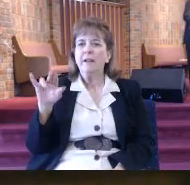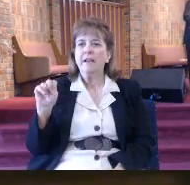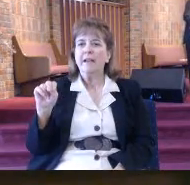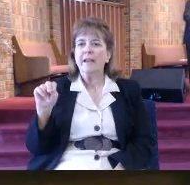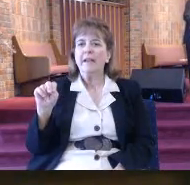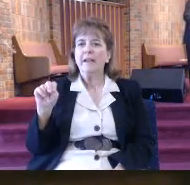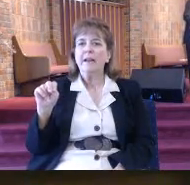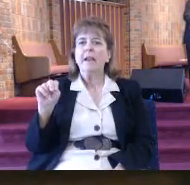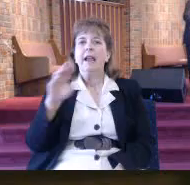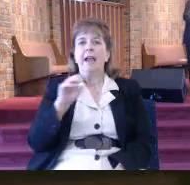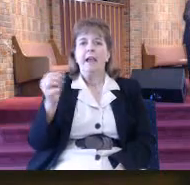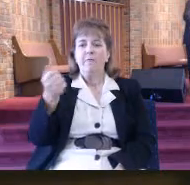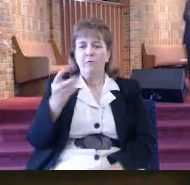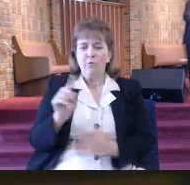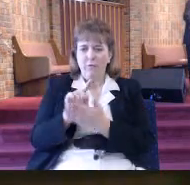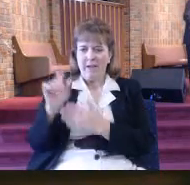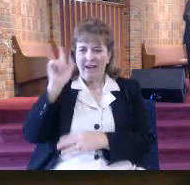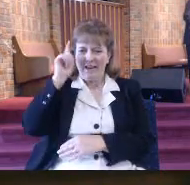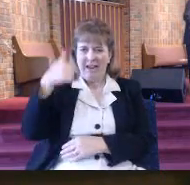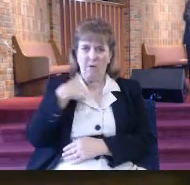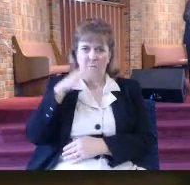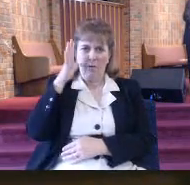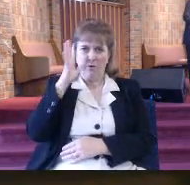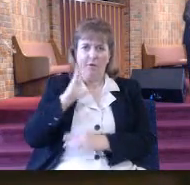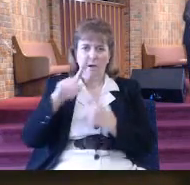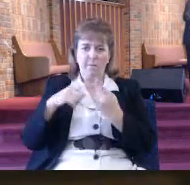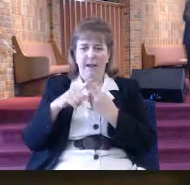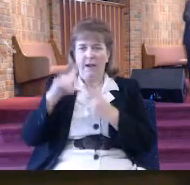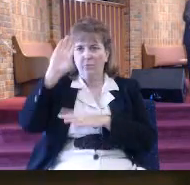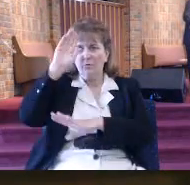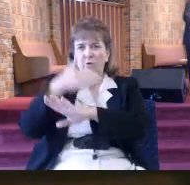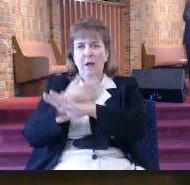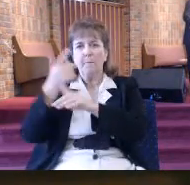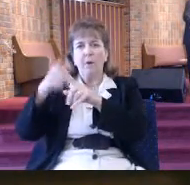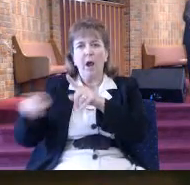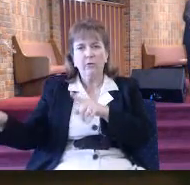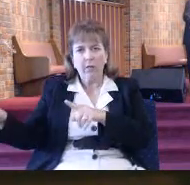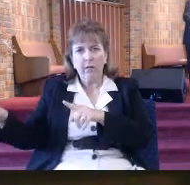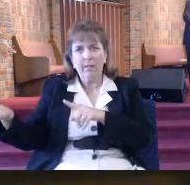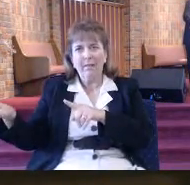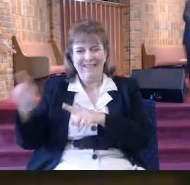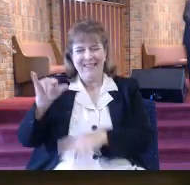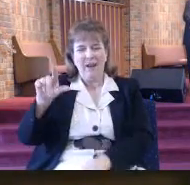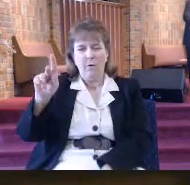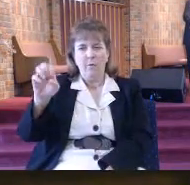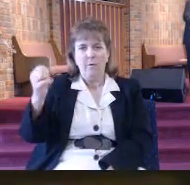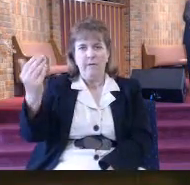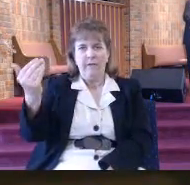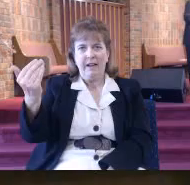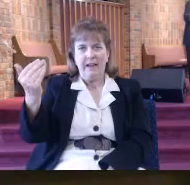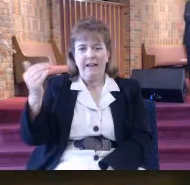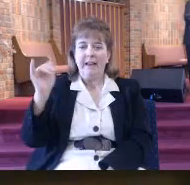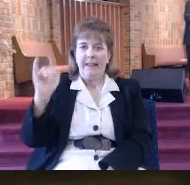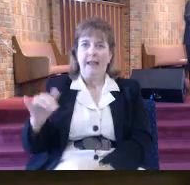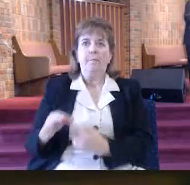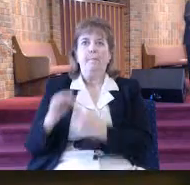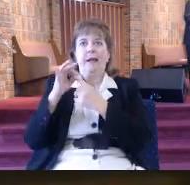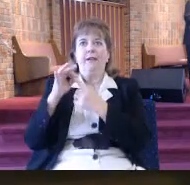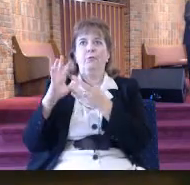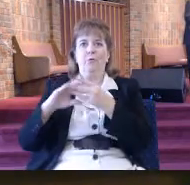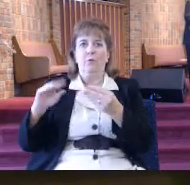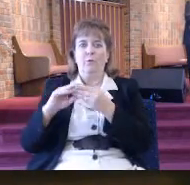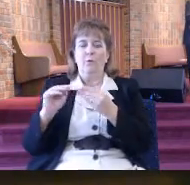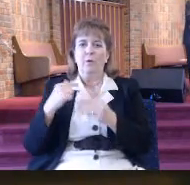the prodigal son in Luke chapter 15. And that also is a very special place. They make our